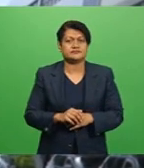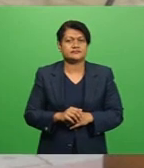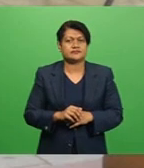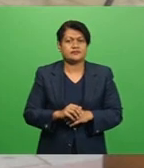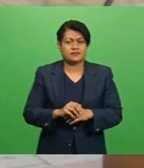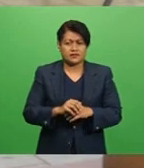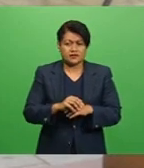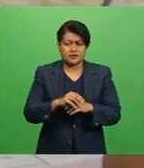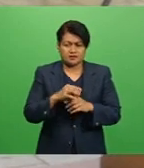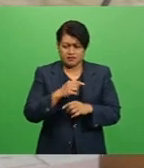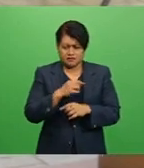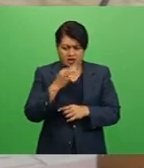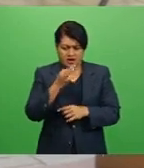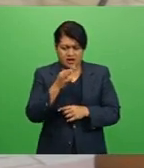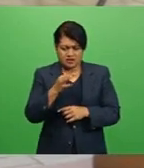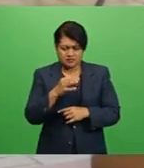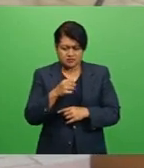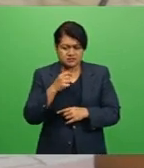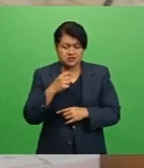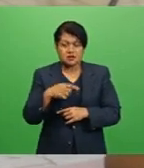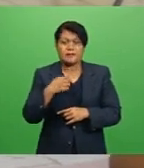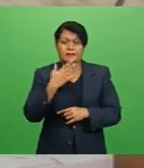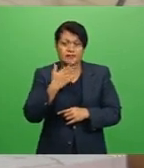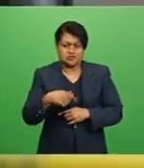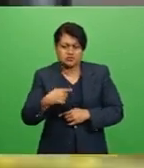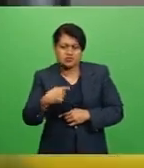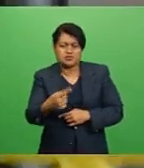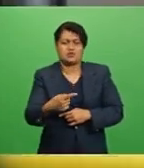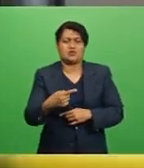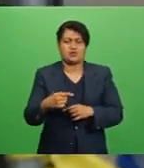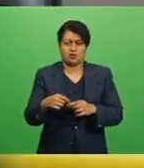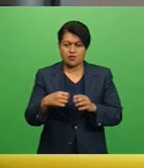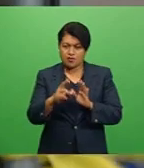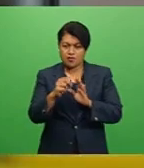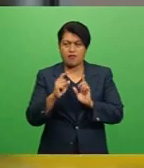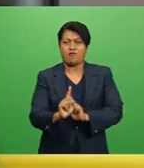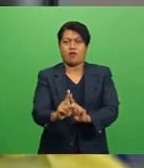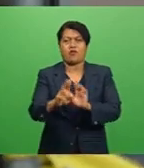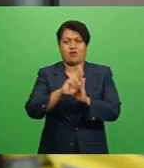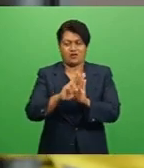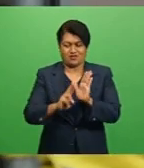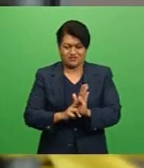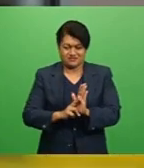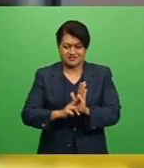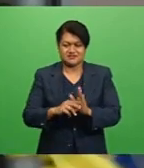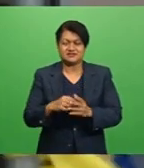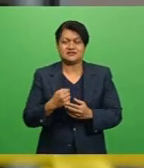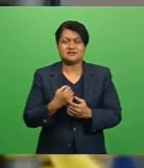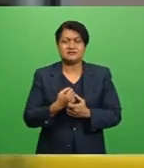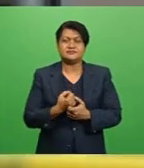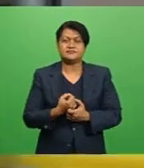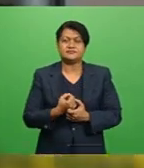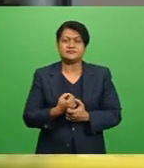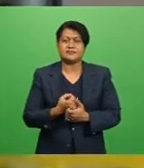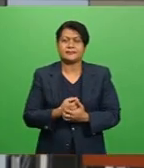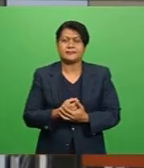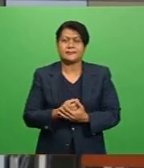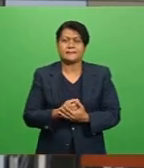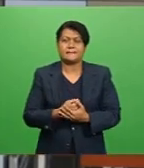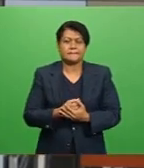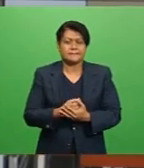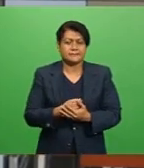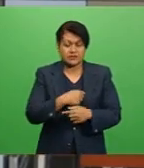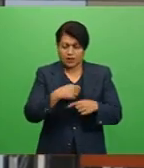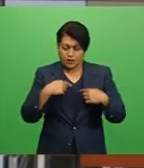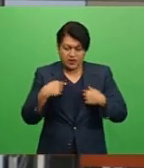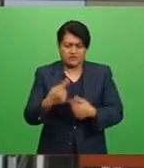Fijians to continue practicing good hygiene, particularly during this festive season. With this UK variant, it's more transmissible. So we just have